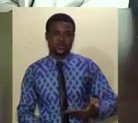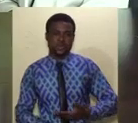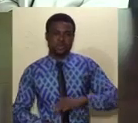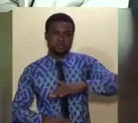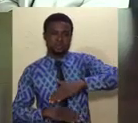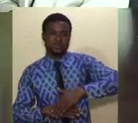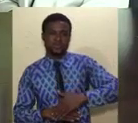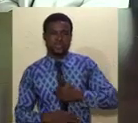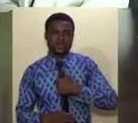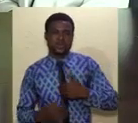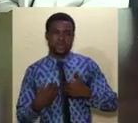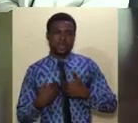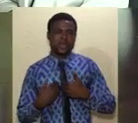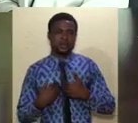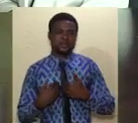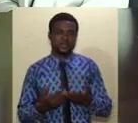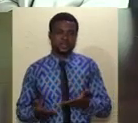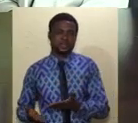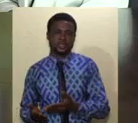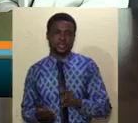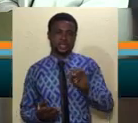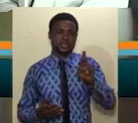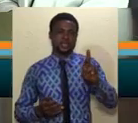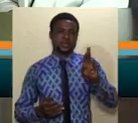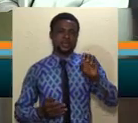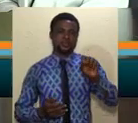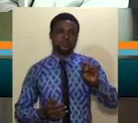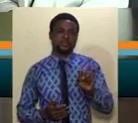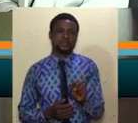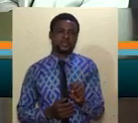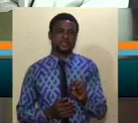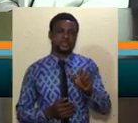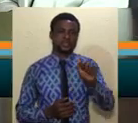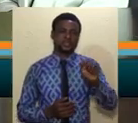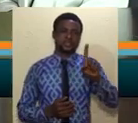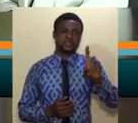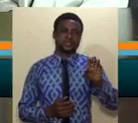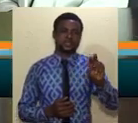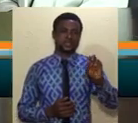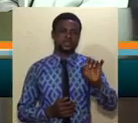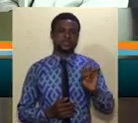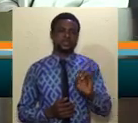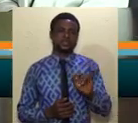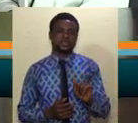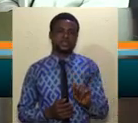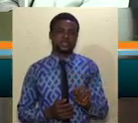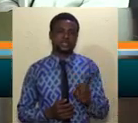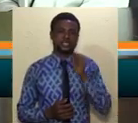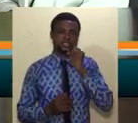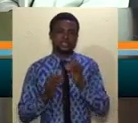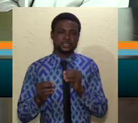Welcome back. We have in the studio Mrs. Vaivo Adeniyi Titilola. She's a